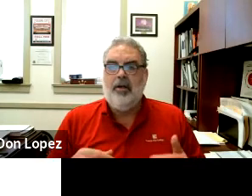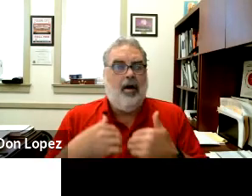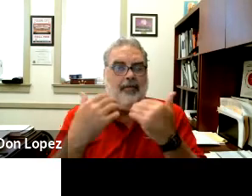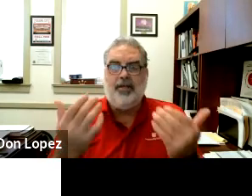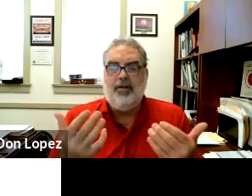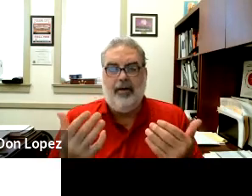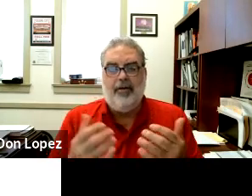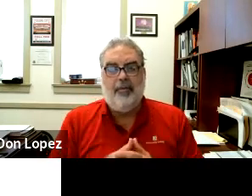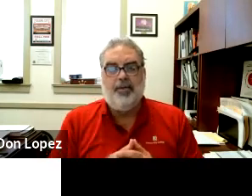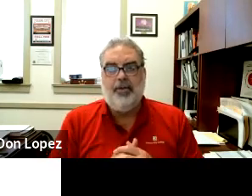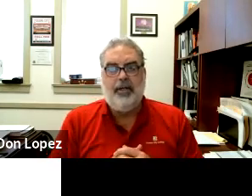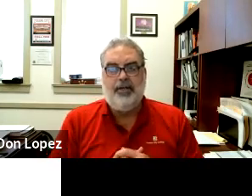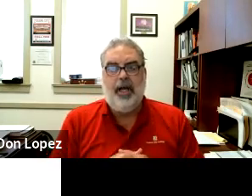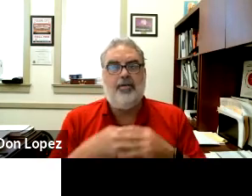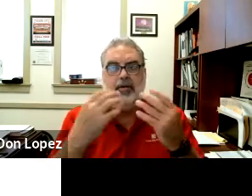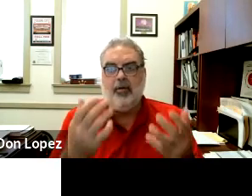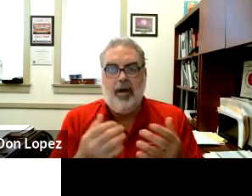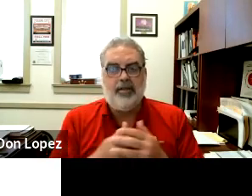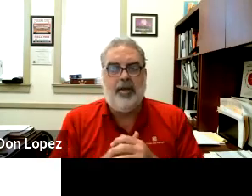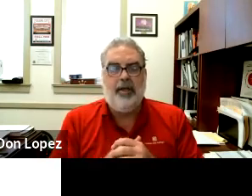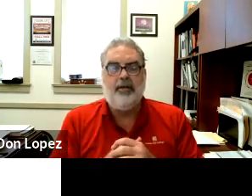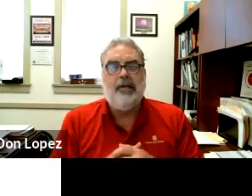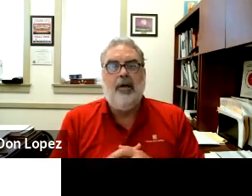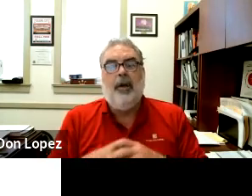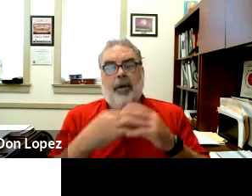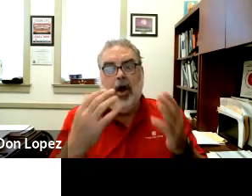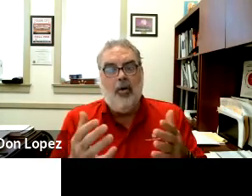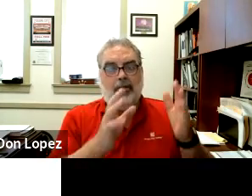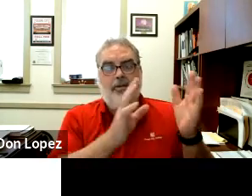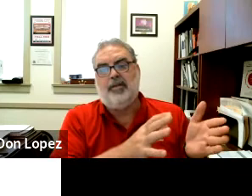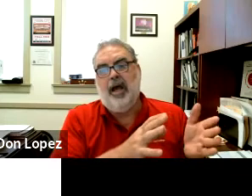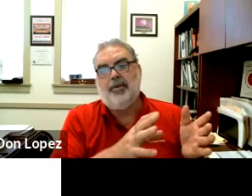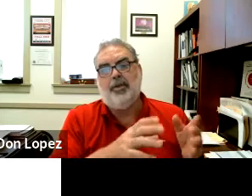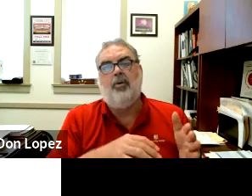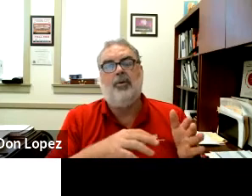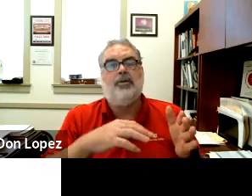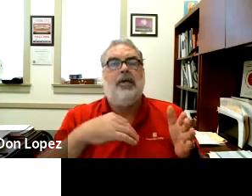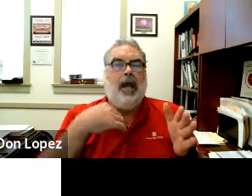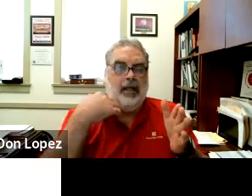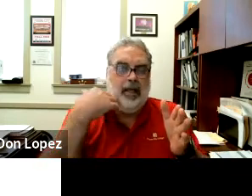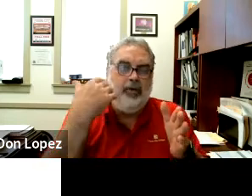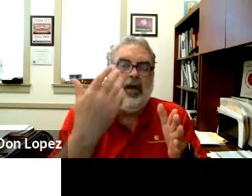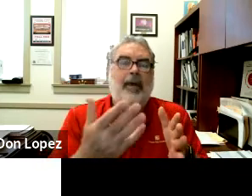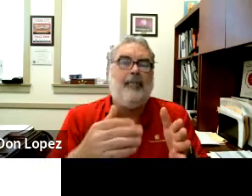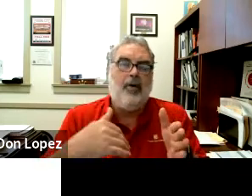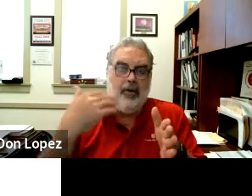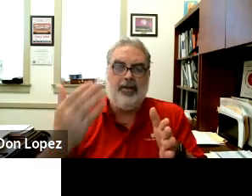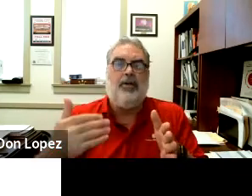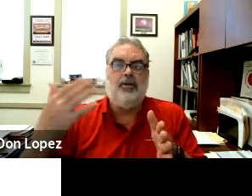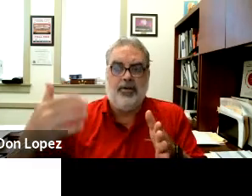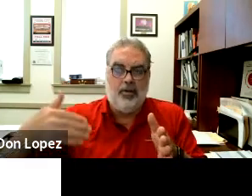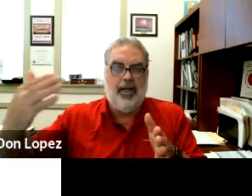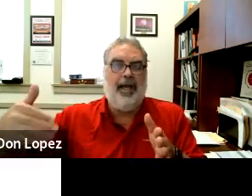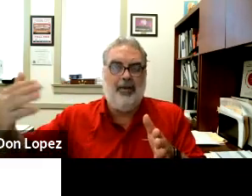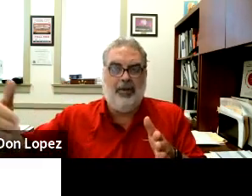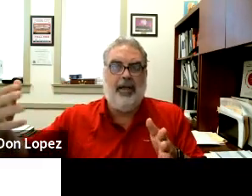change, obviously you have an opportunity to change and to request things. We would hope that you've established goals and then you can make progress on